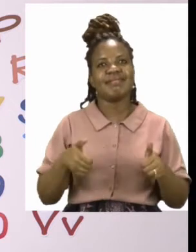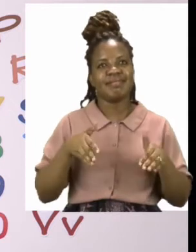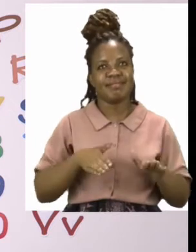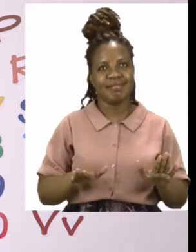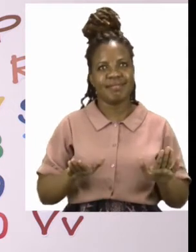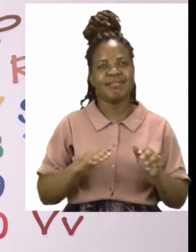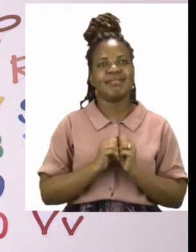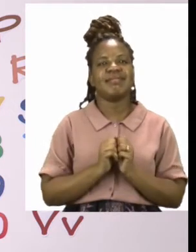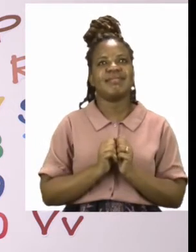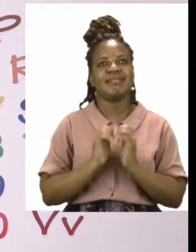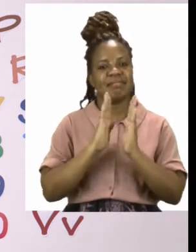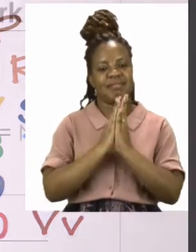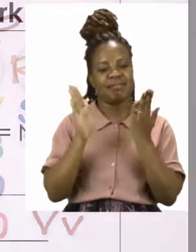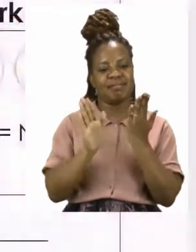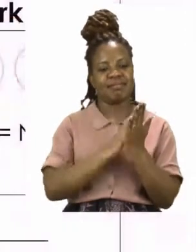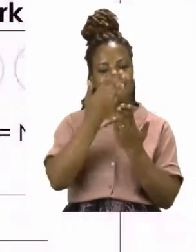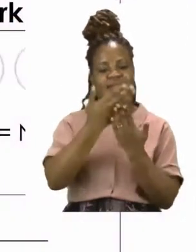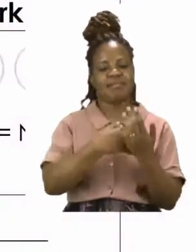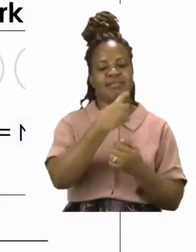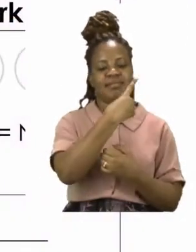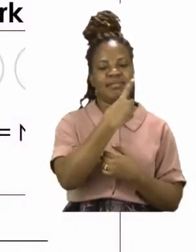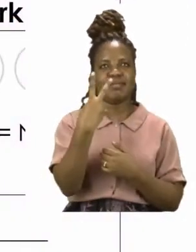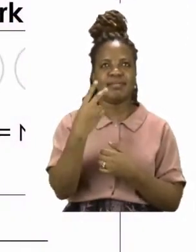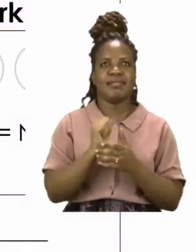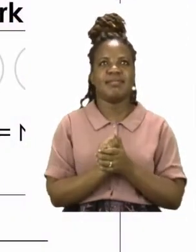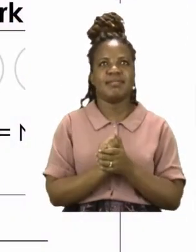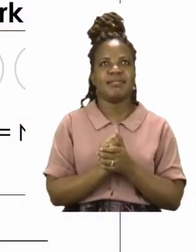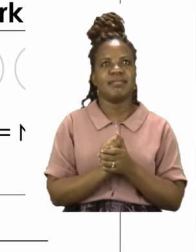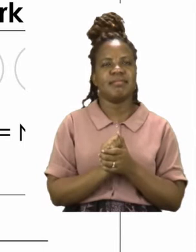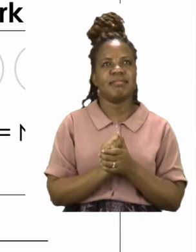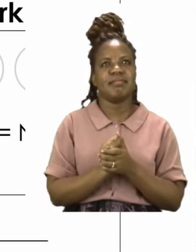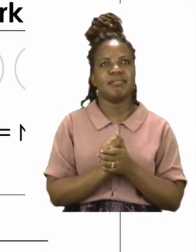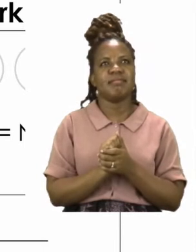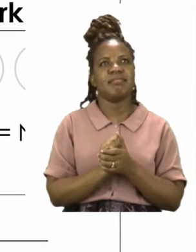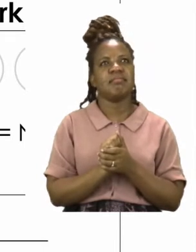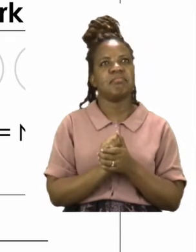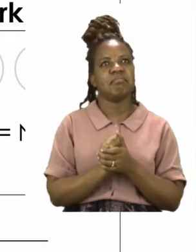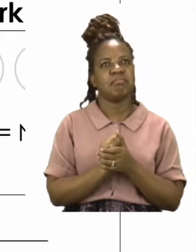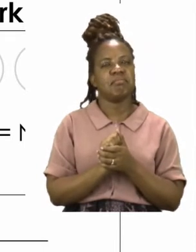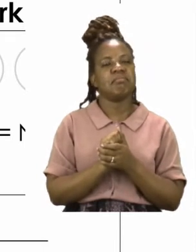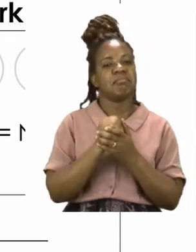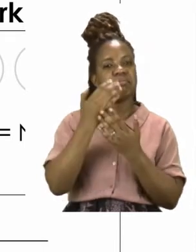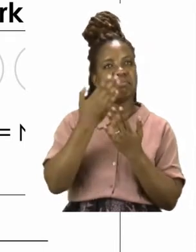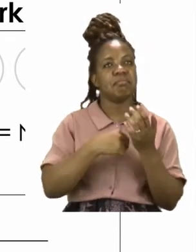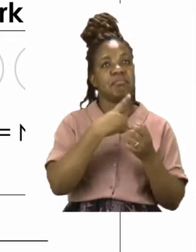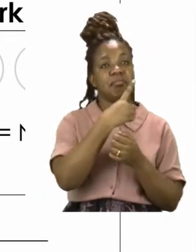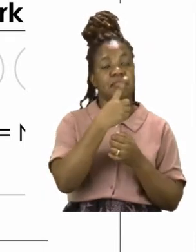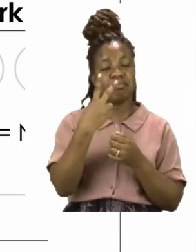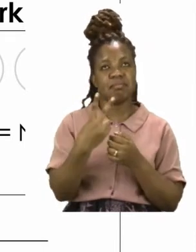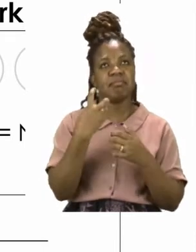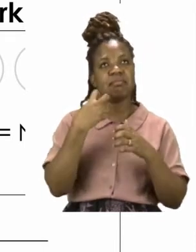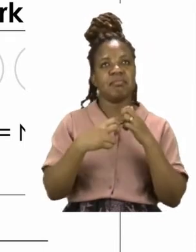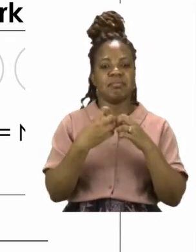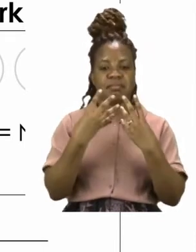to sanitize. So let's take our sanitizer and we rub inside,